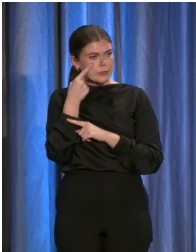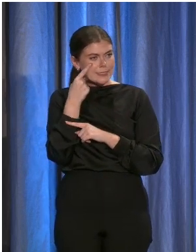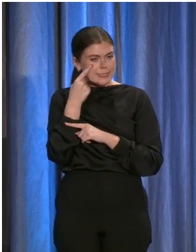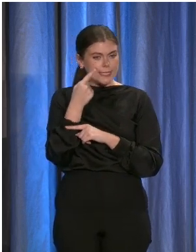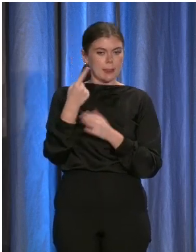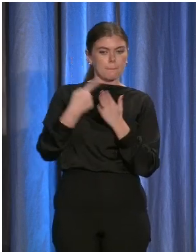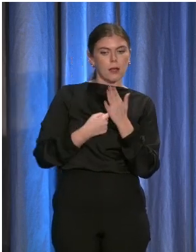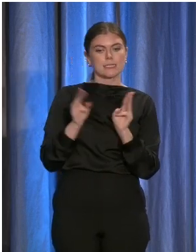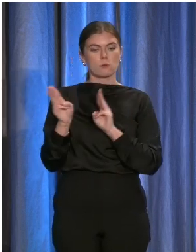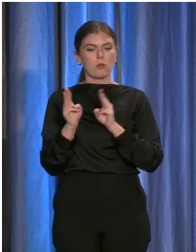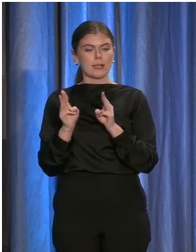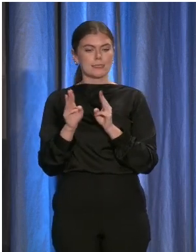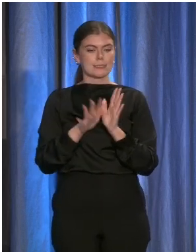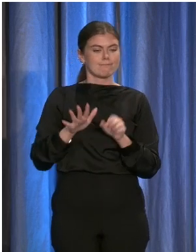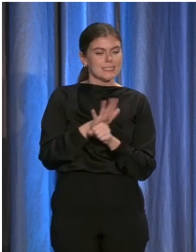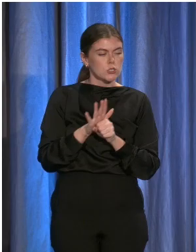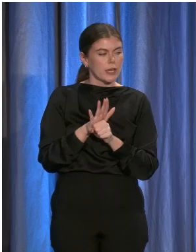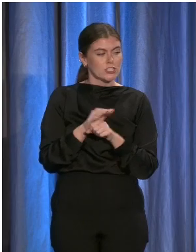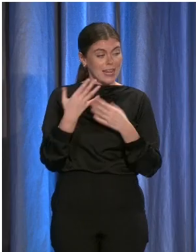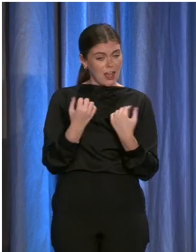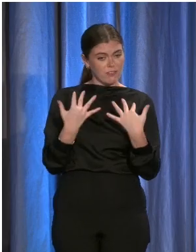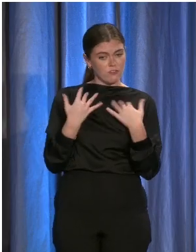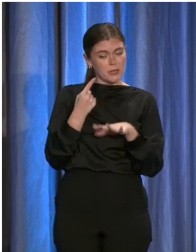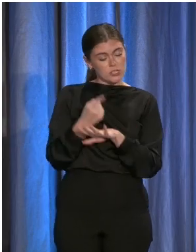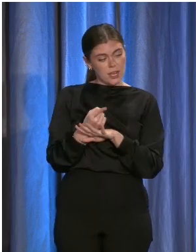practice landscape. So interestingly,